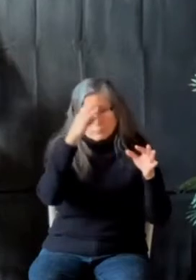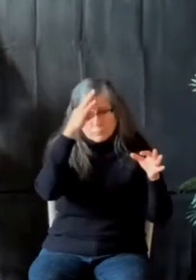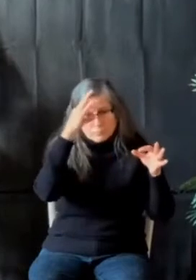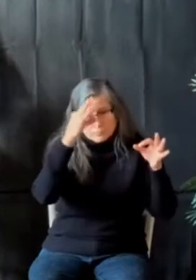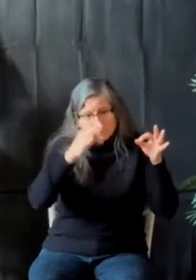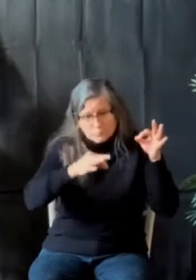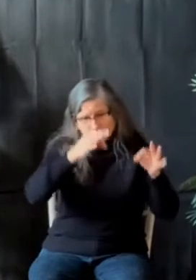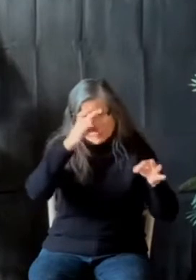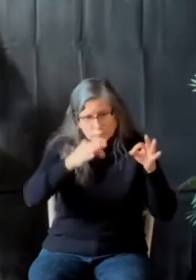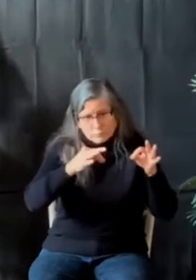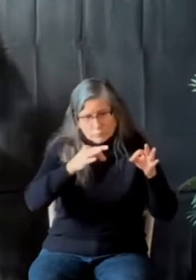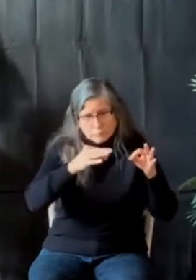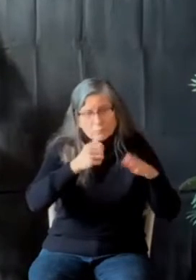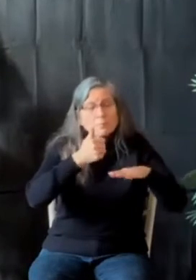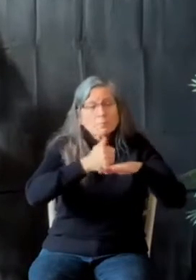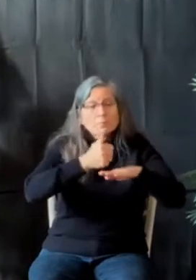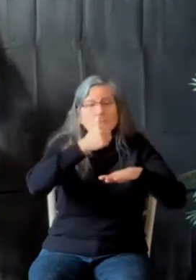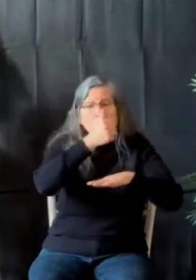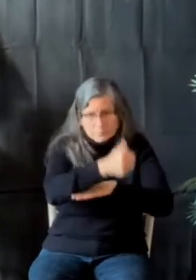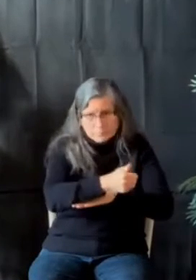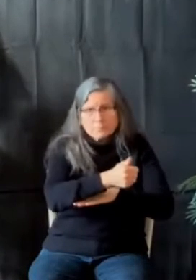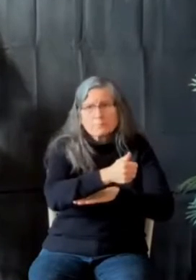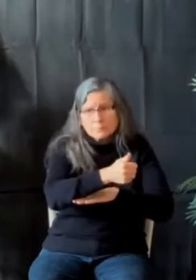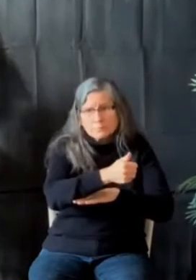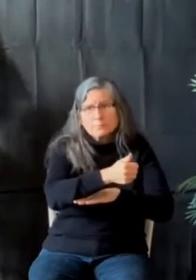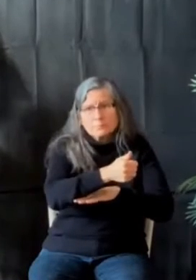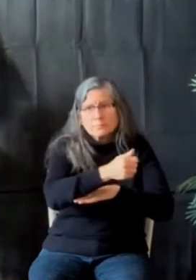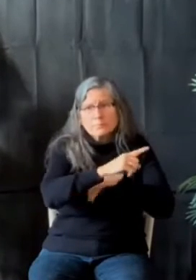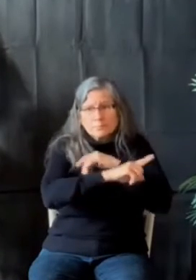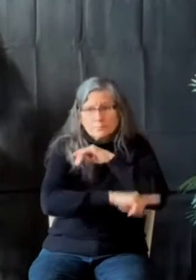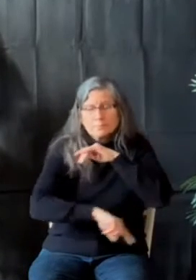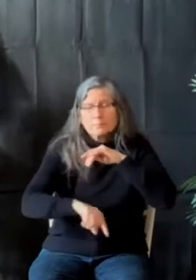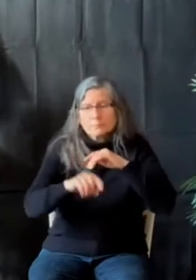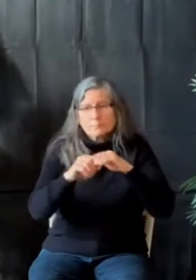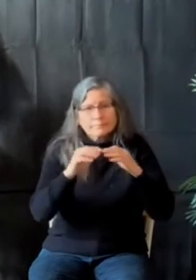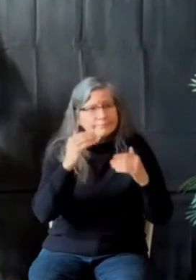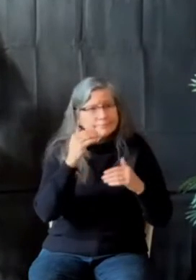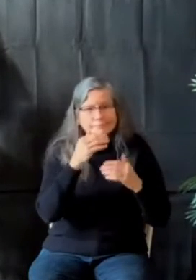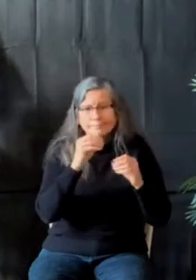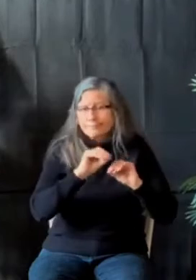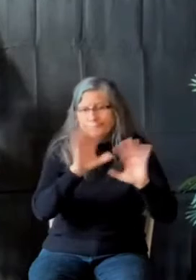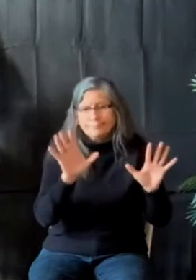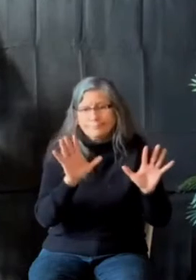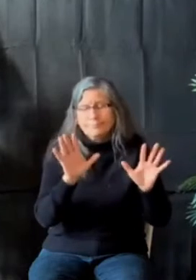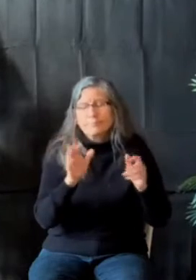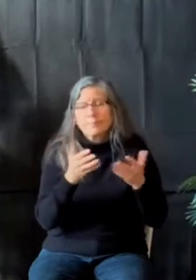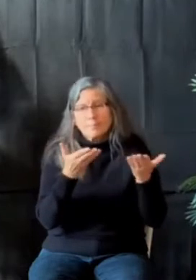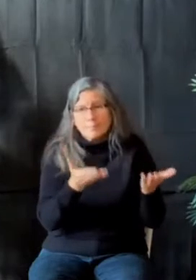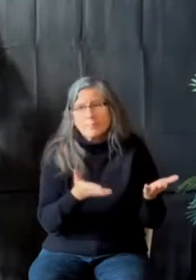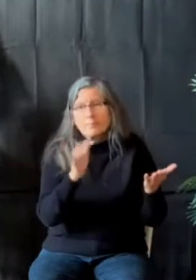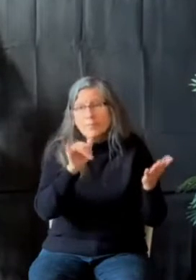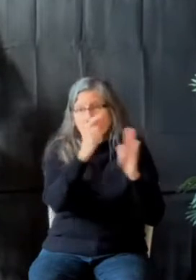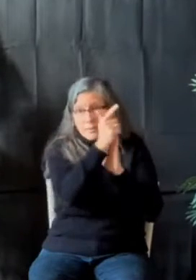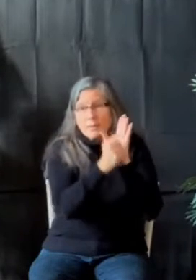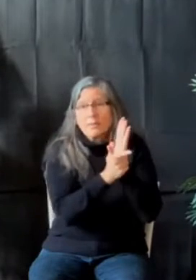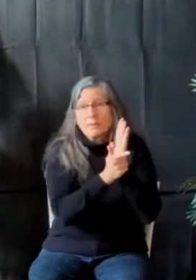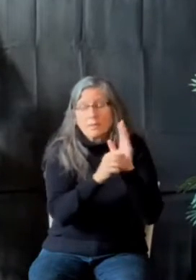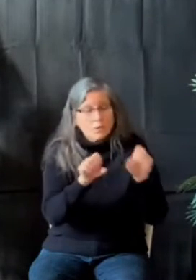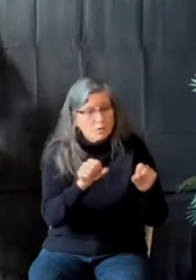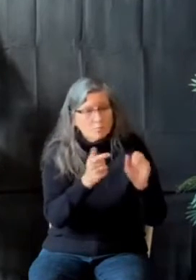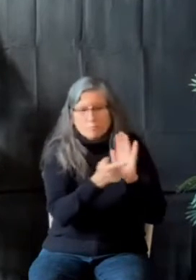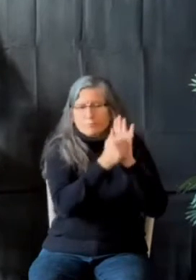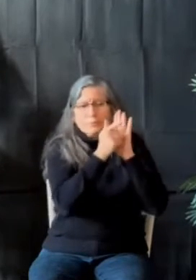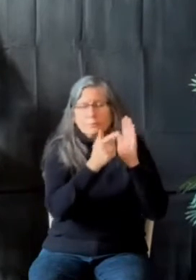judged and sentence has been passed upon you. It's just cut and dried. Here it is. That's the law. You broke